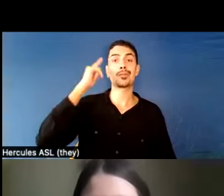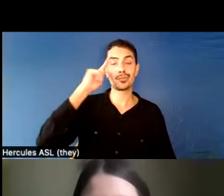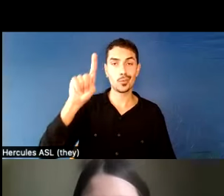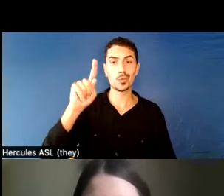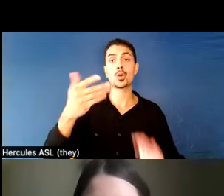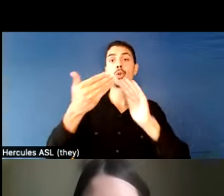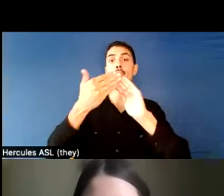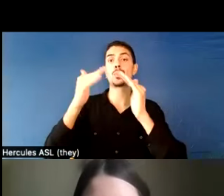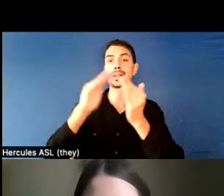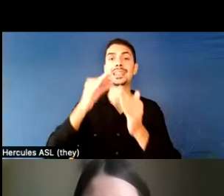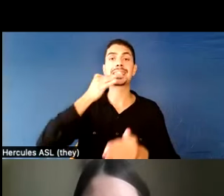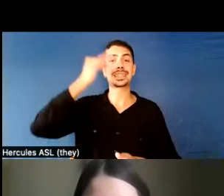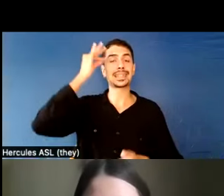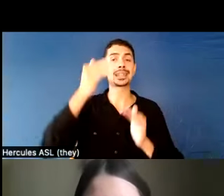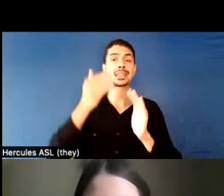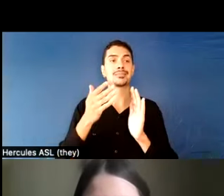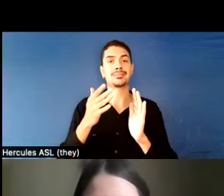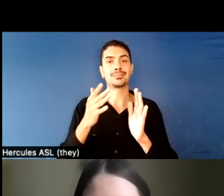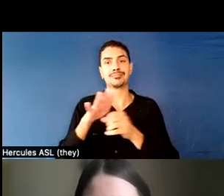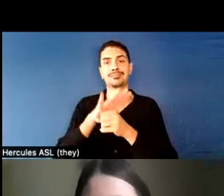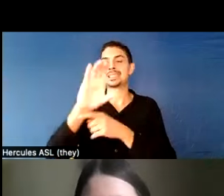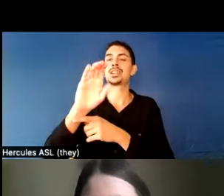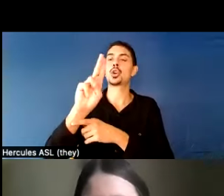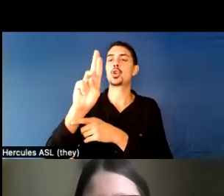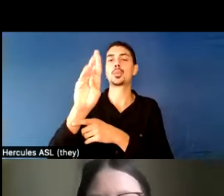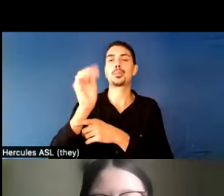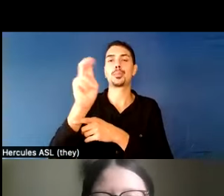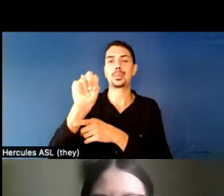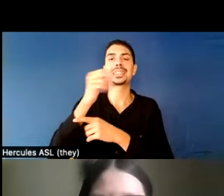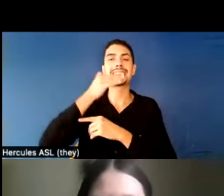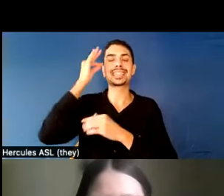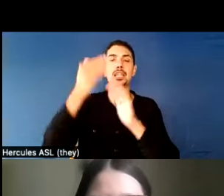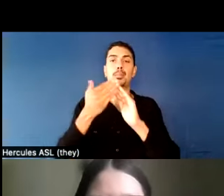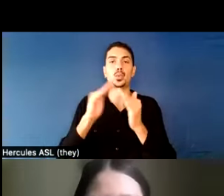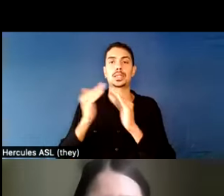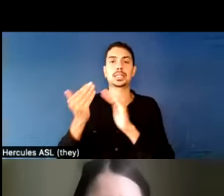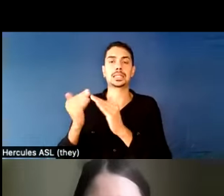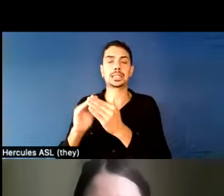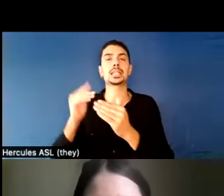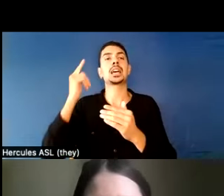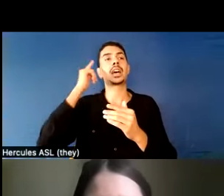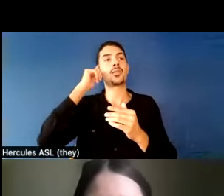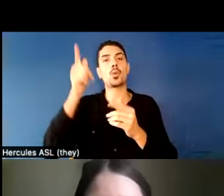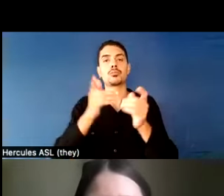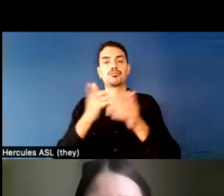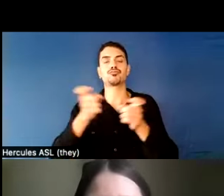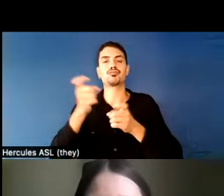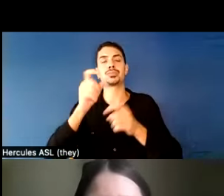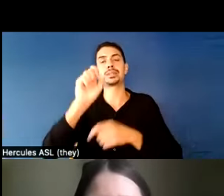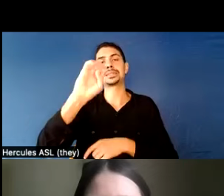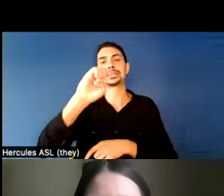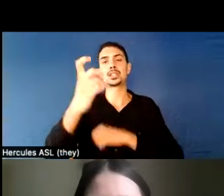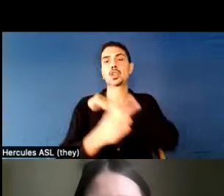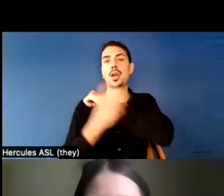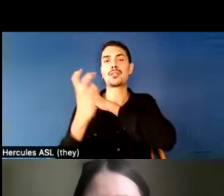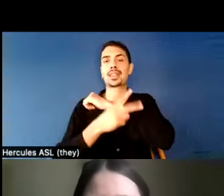communities as they're developing and sustaining their sex trafficking or human trafficking services. All